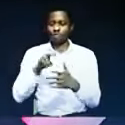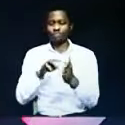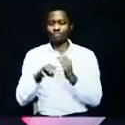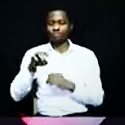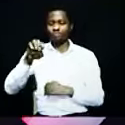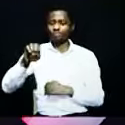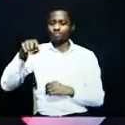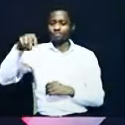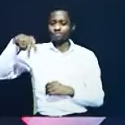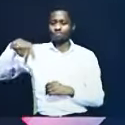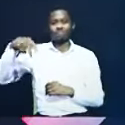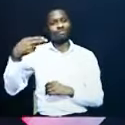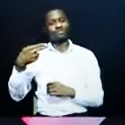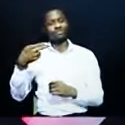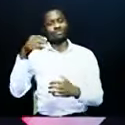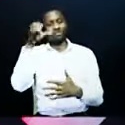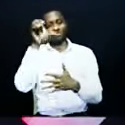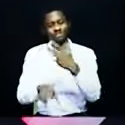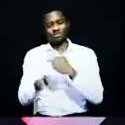Ephesians 6:10.